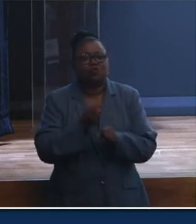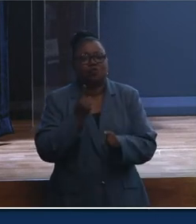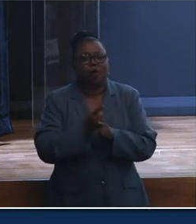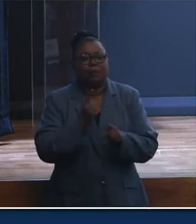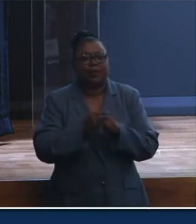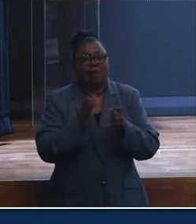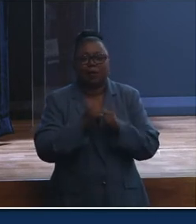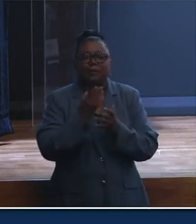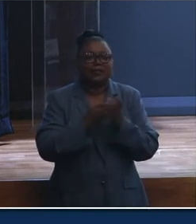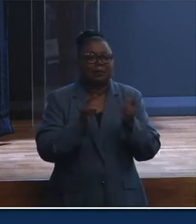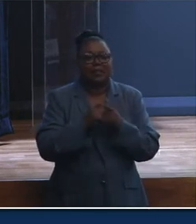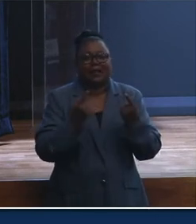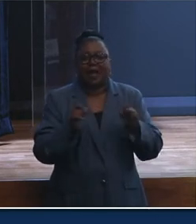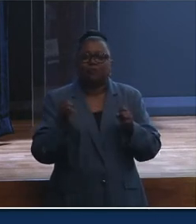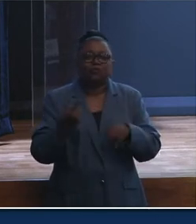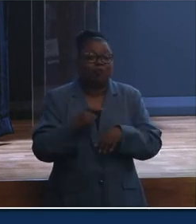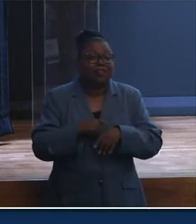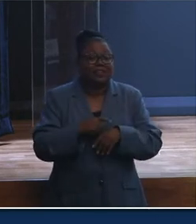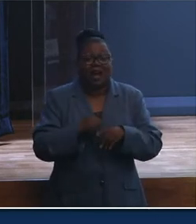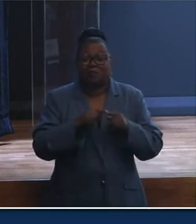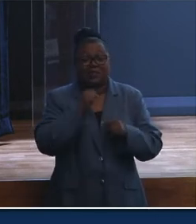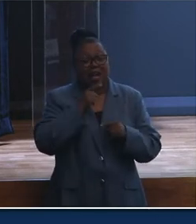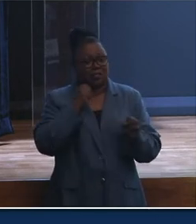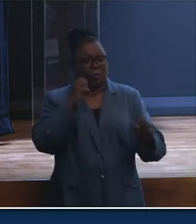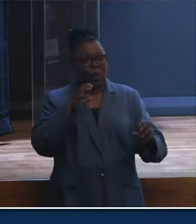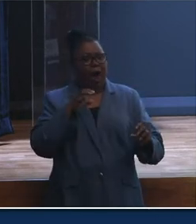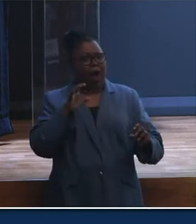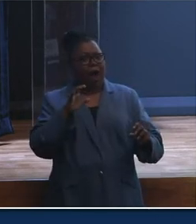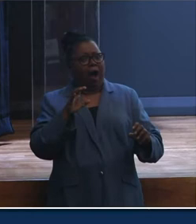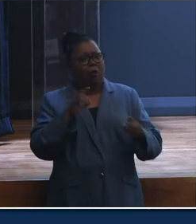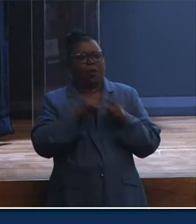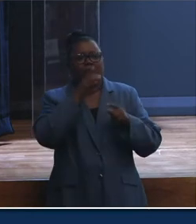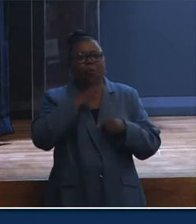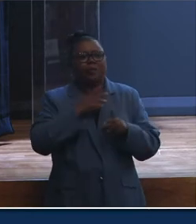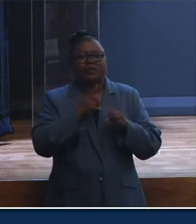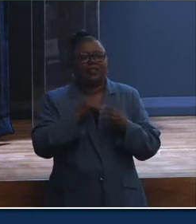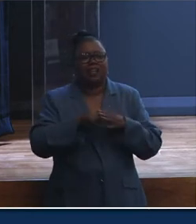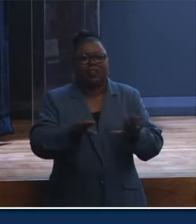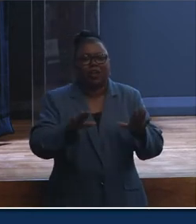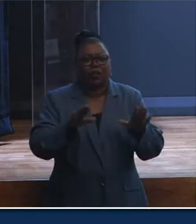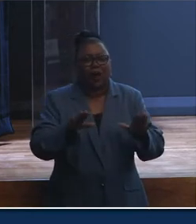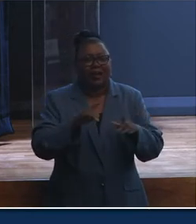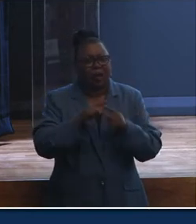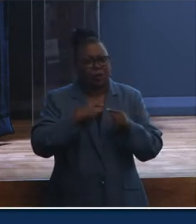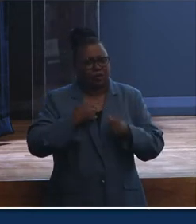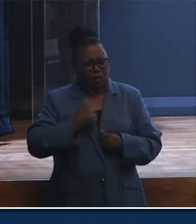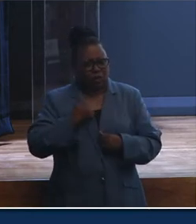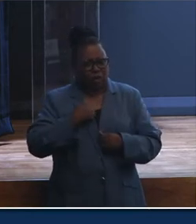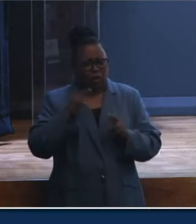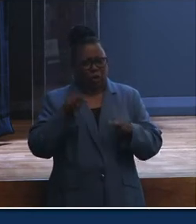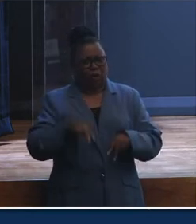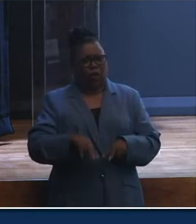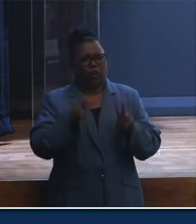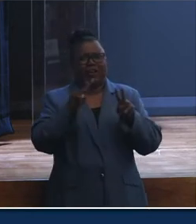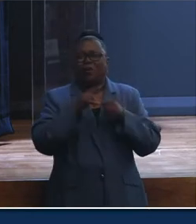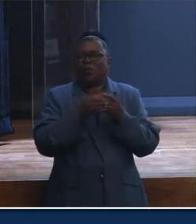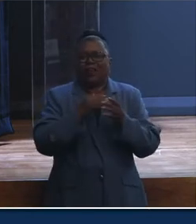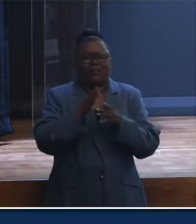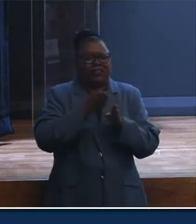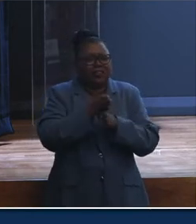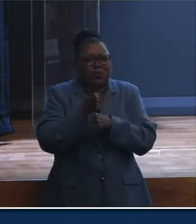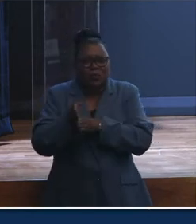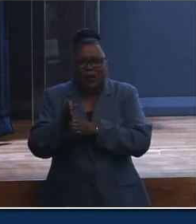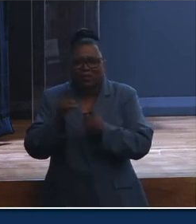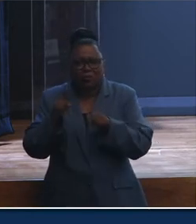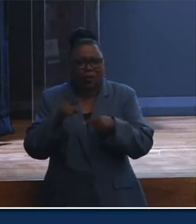want it to be something that happens all the time so that we're not surprised when a woman does something great. And when you're young and you're looking up at whatever your career